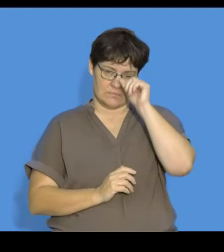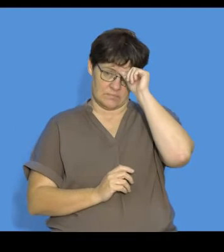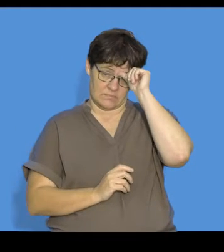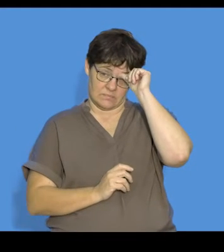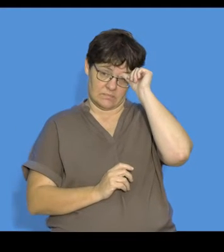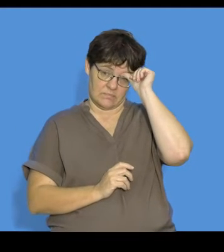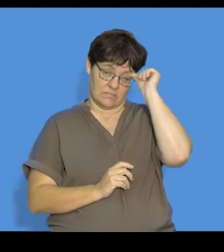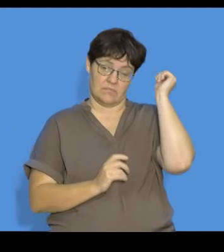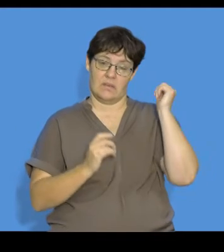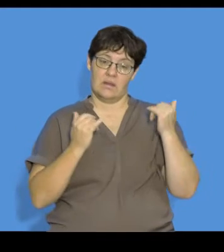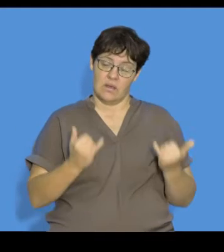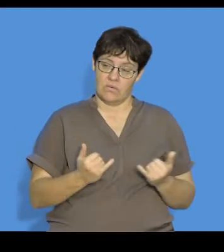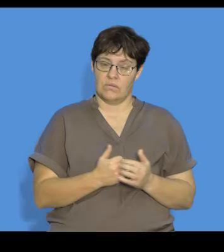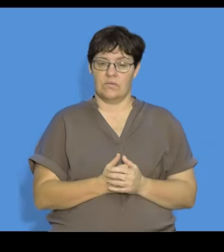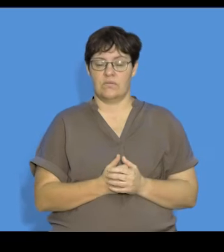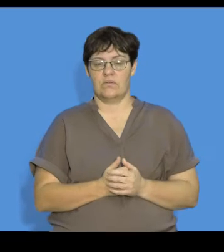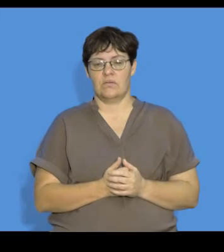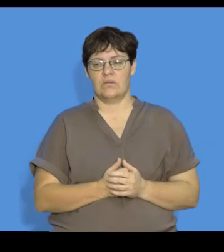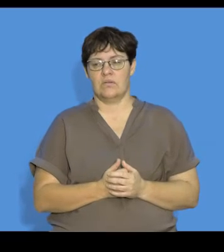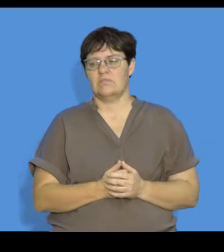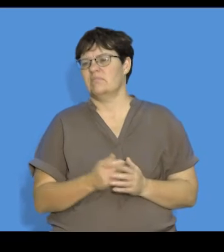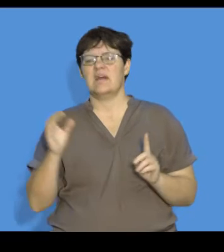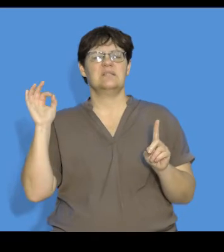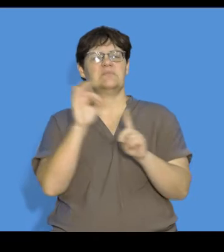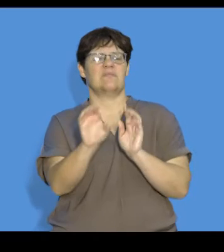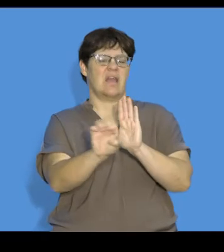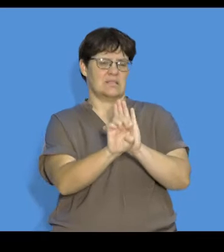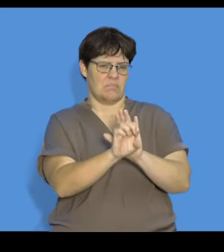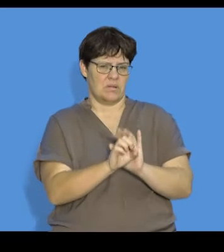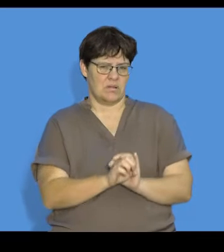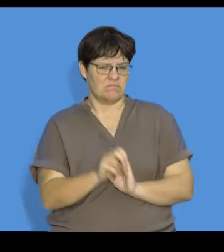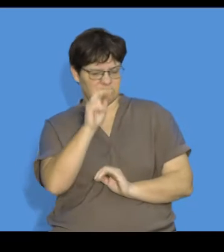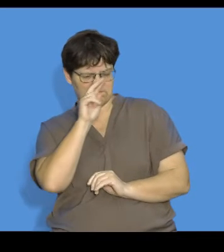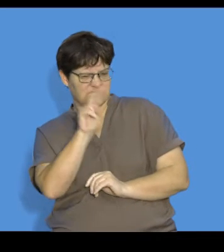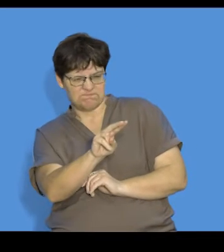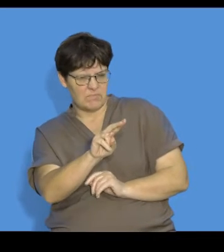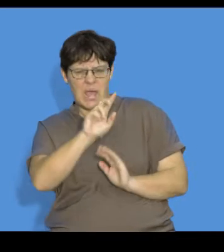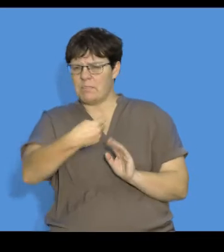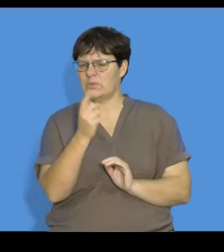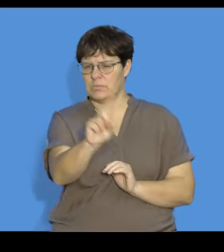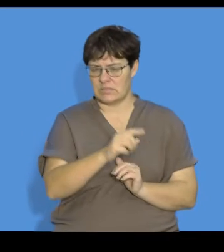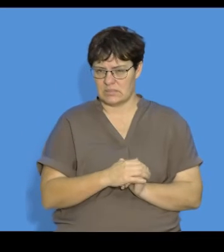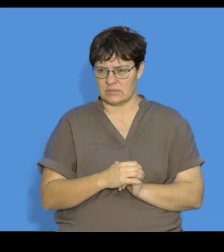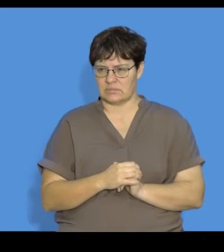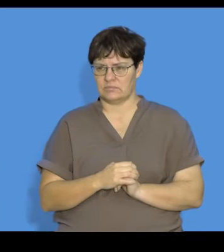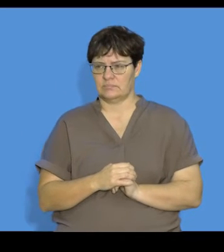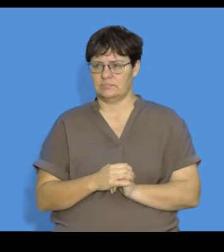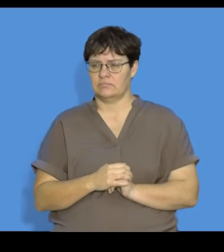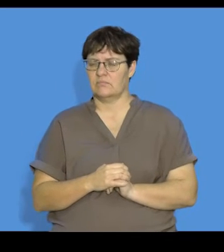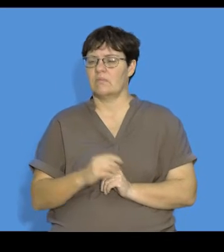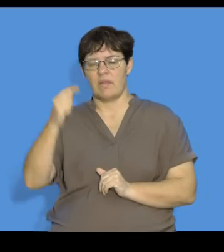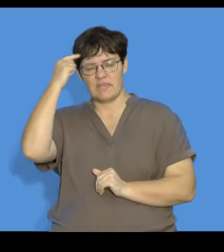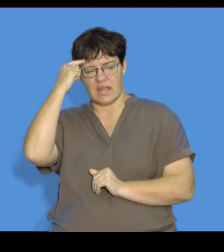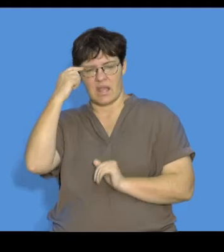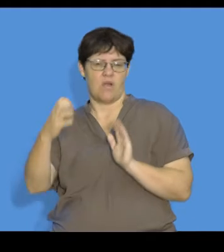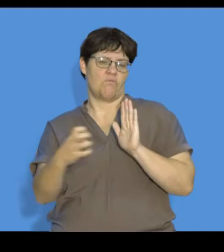Now, just to have a specific example of where we see what this is all about, let's consider the graph f of